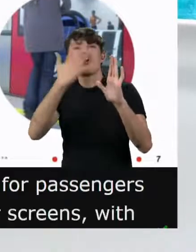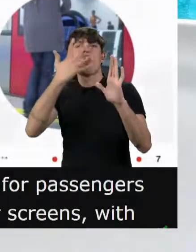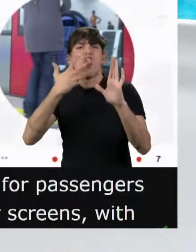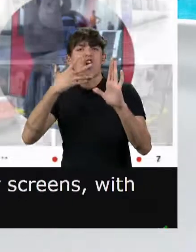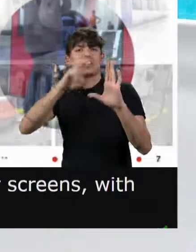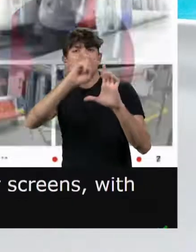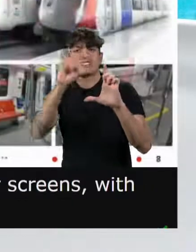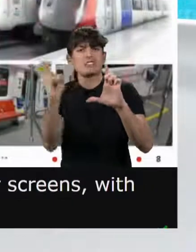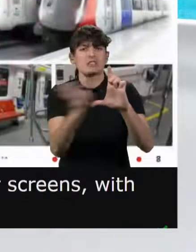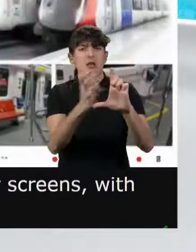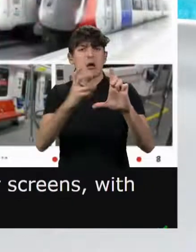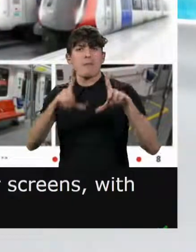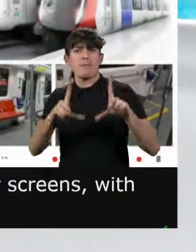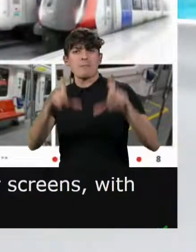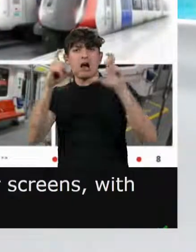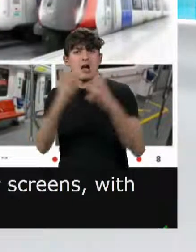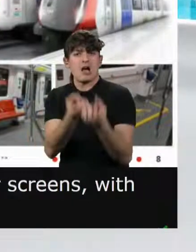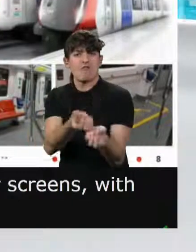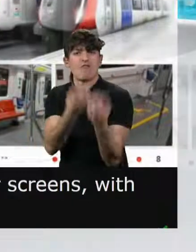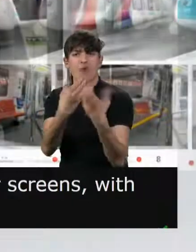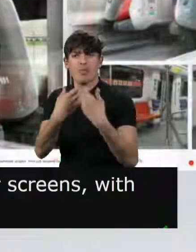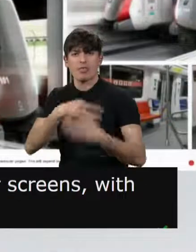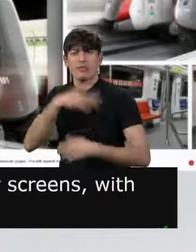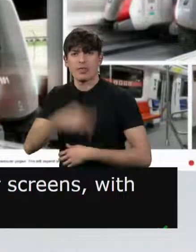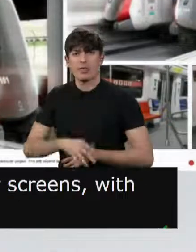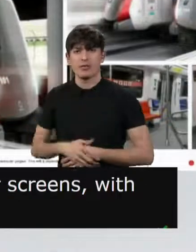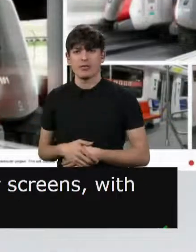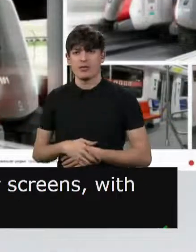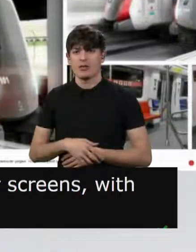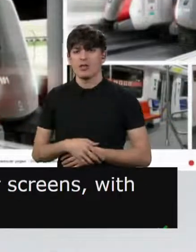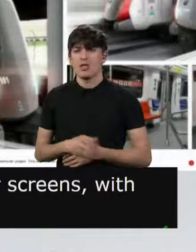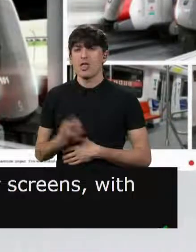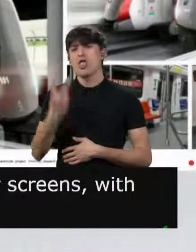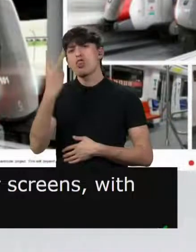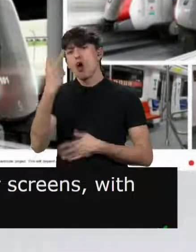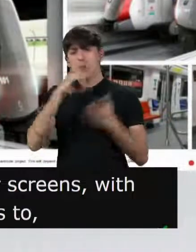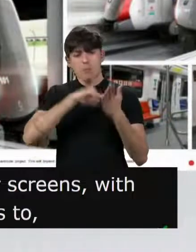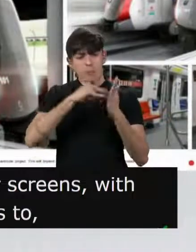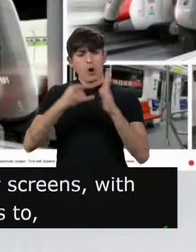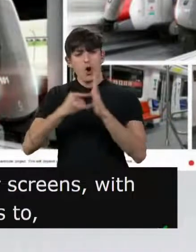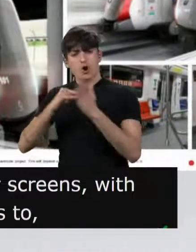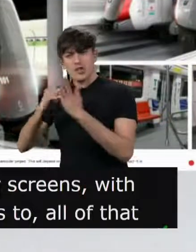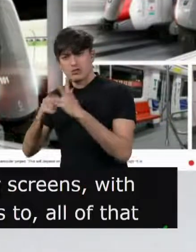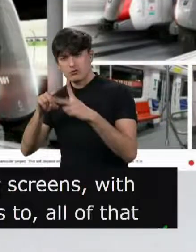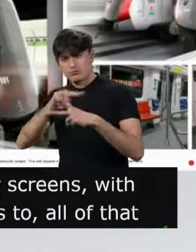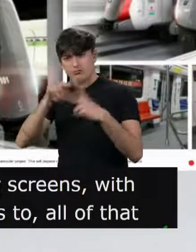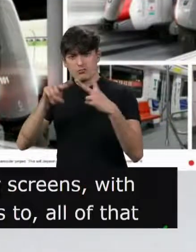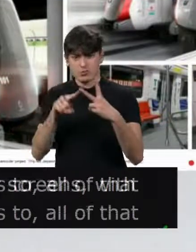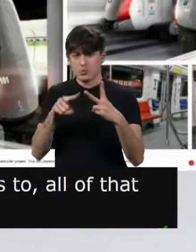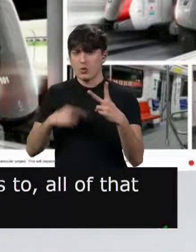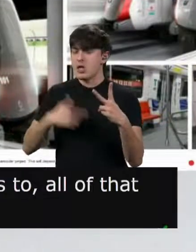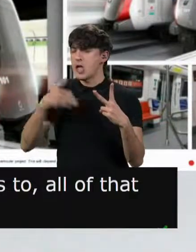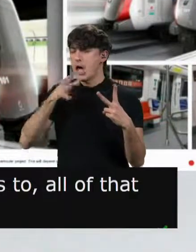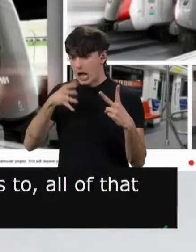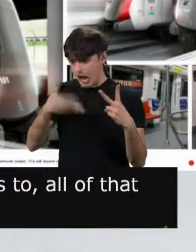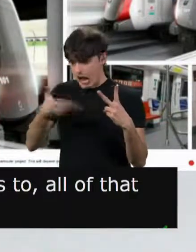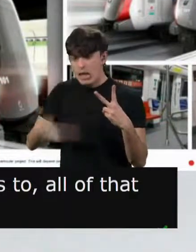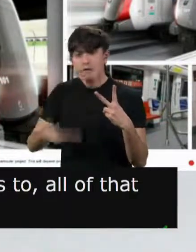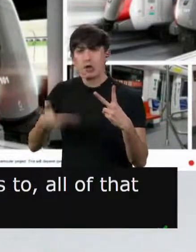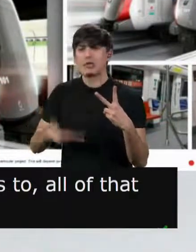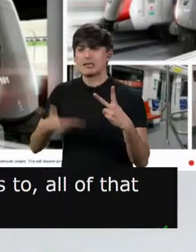the codes. They can have access to all of that information on their smartphone. And some important projects